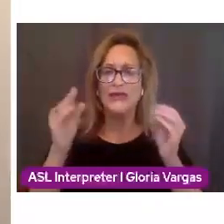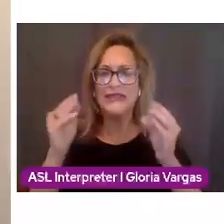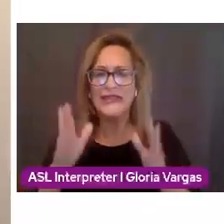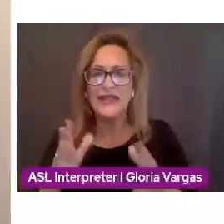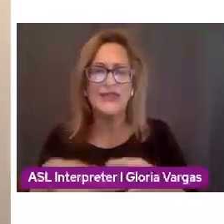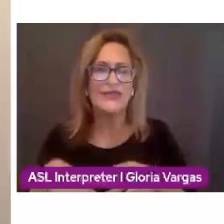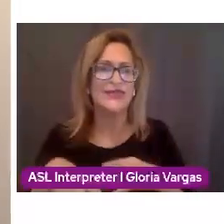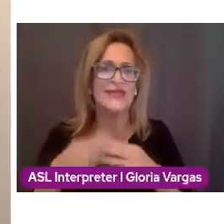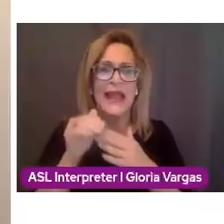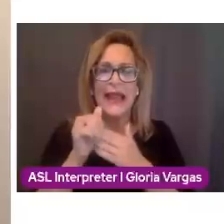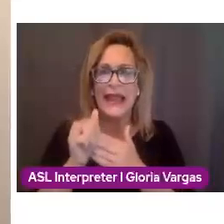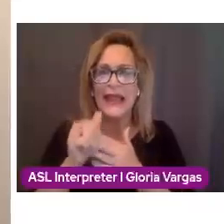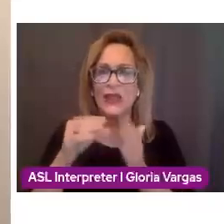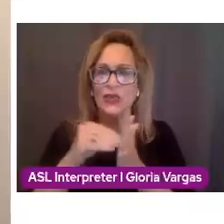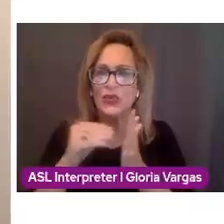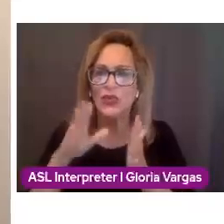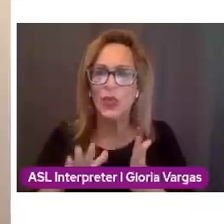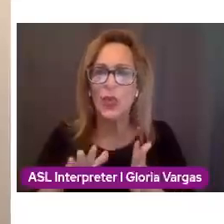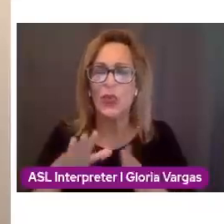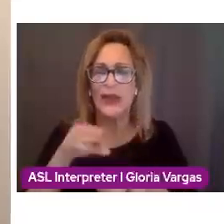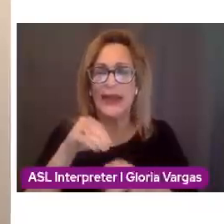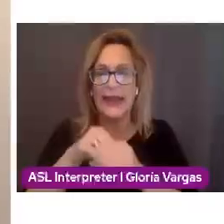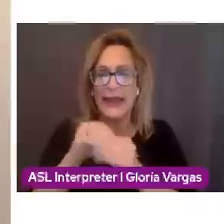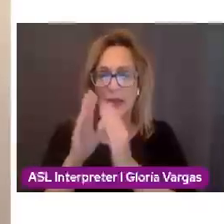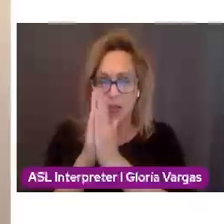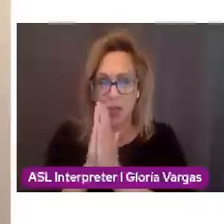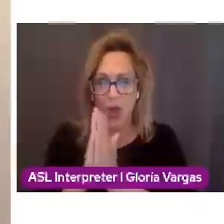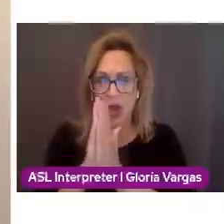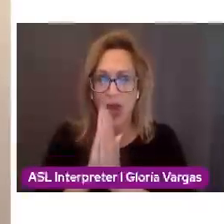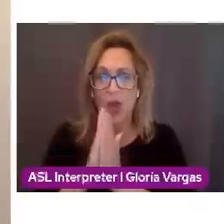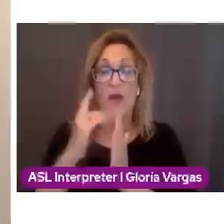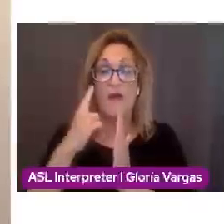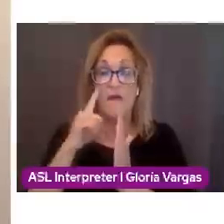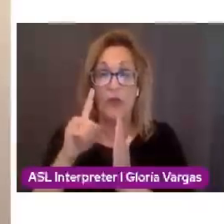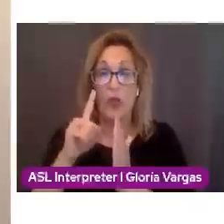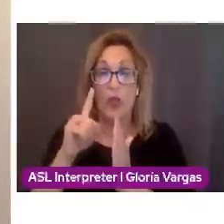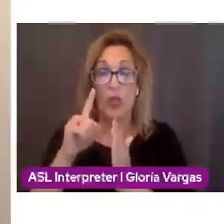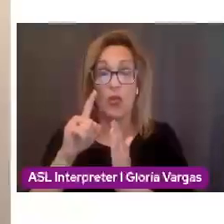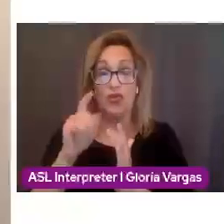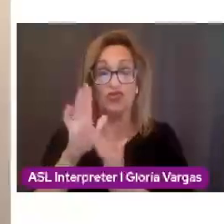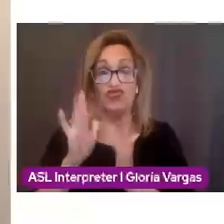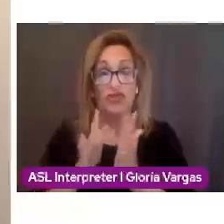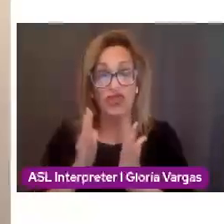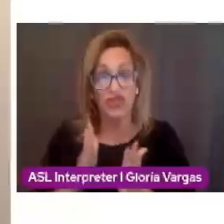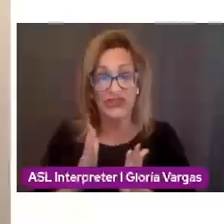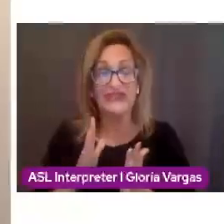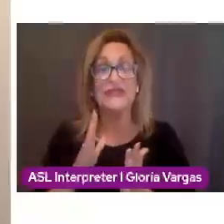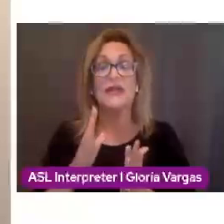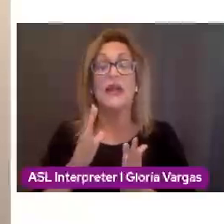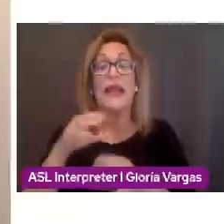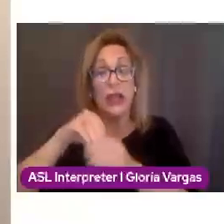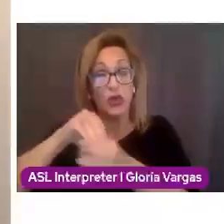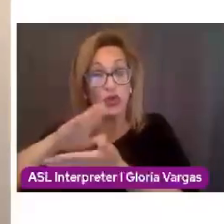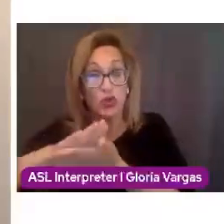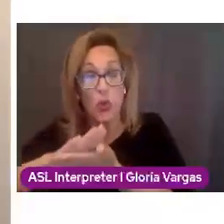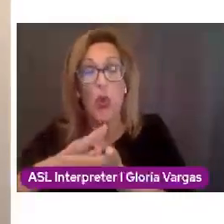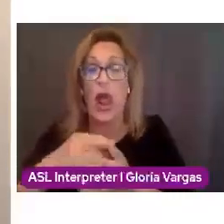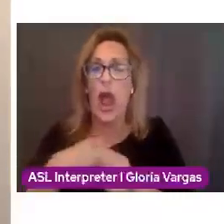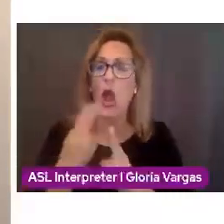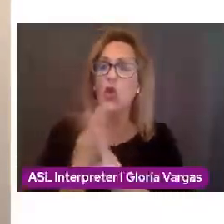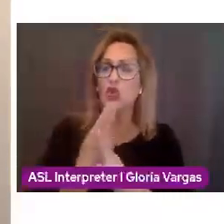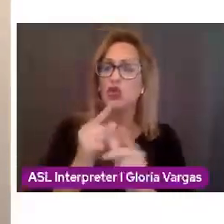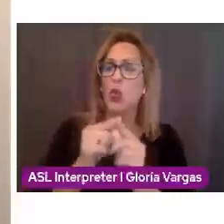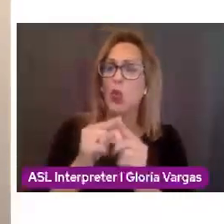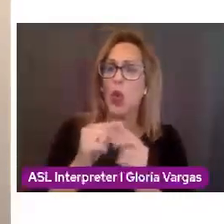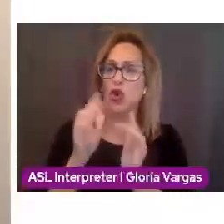and leading students in Christian prayer and in prayer in schools. And I'm going to say Christian prayer because I do